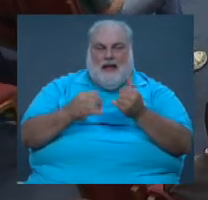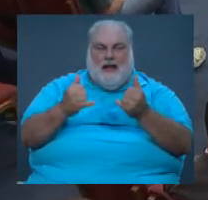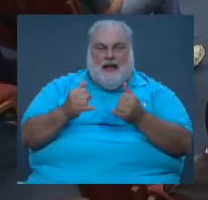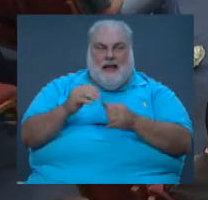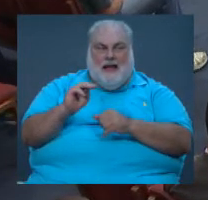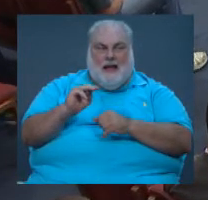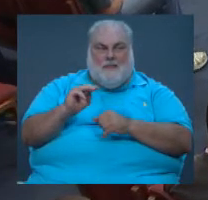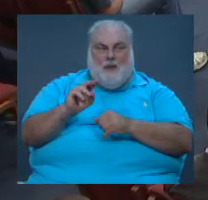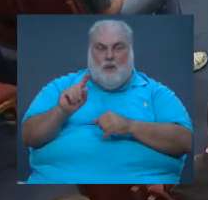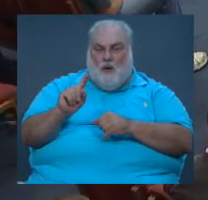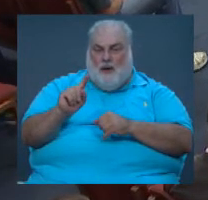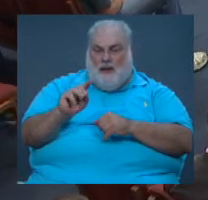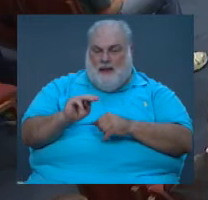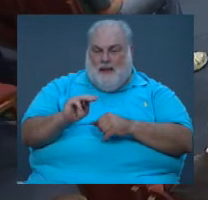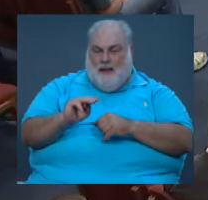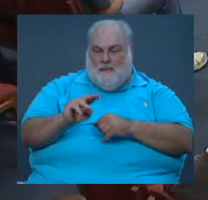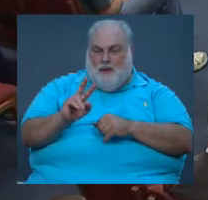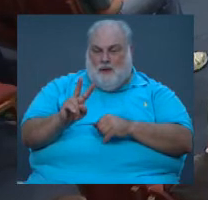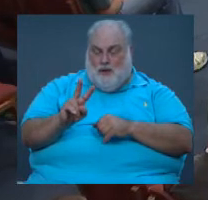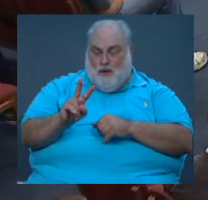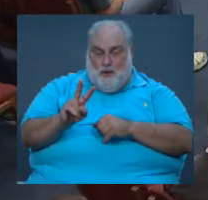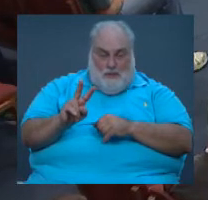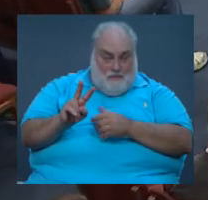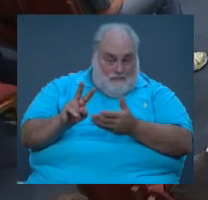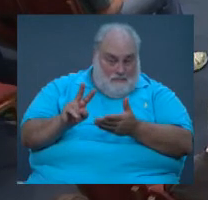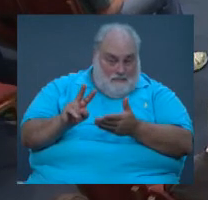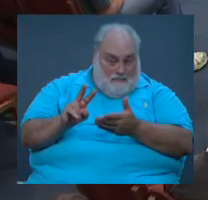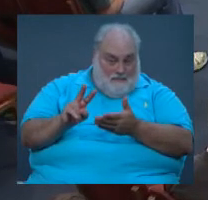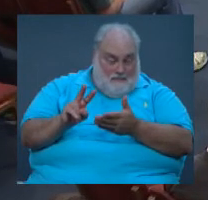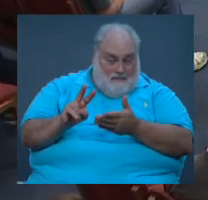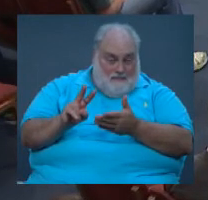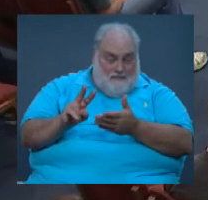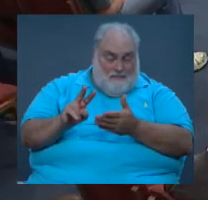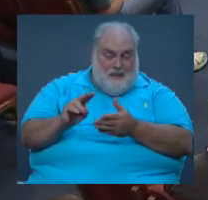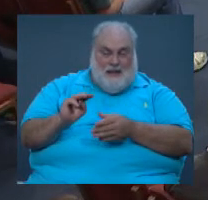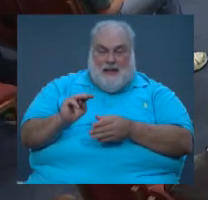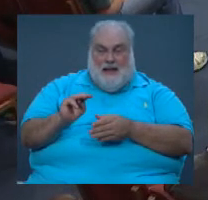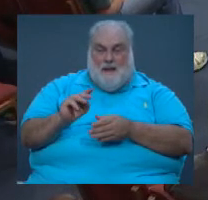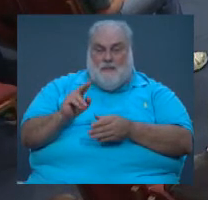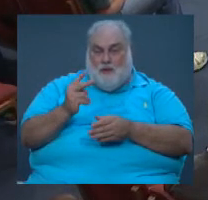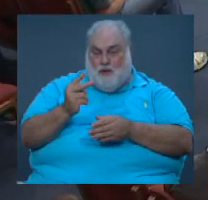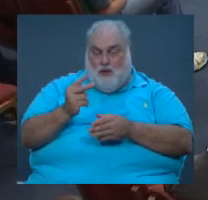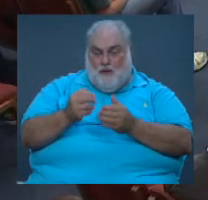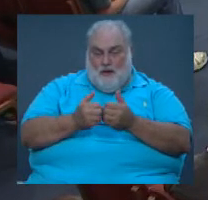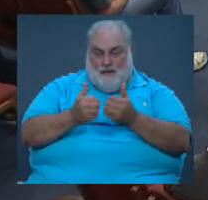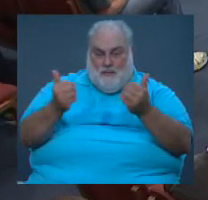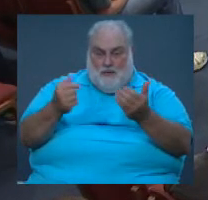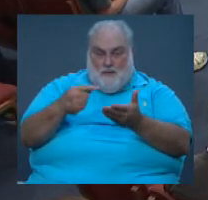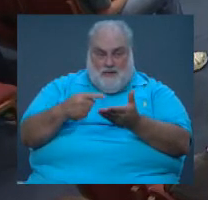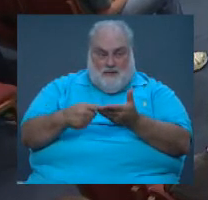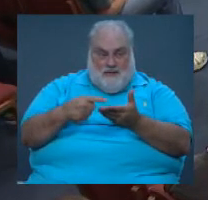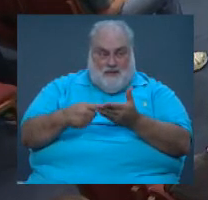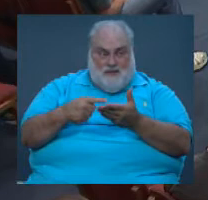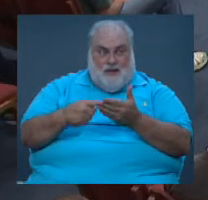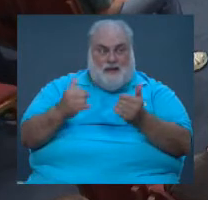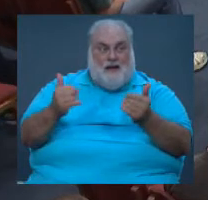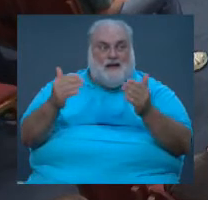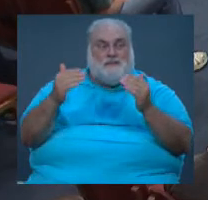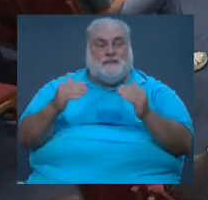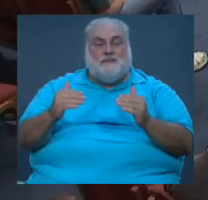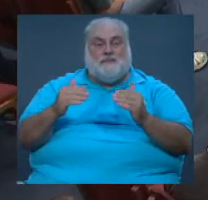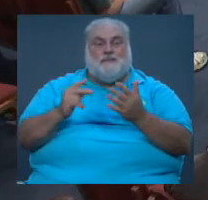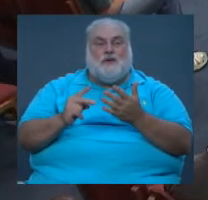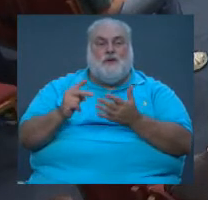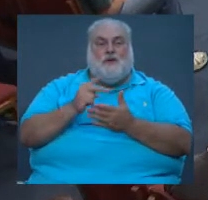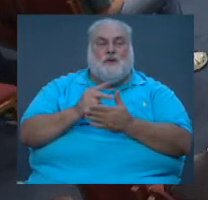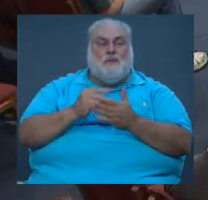M1 and M2 have been added to the agenda. We'll then hold M2 separate for discussion. We can now proceed to review